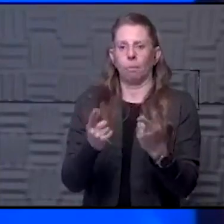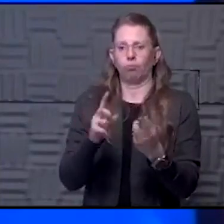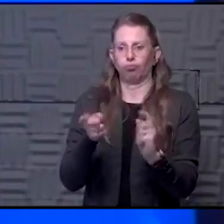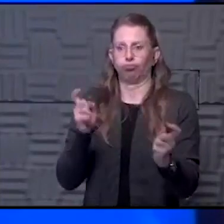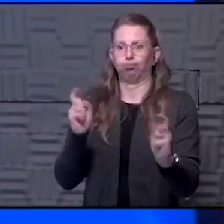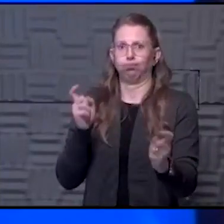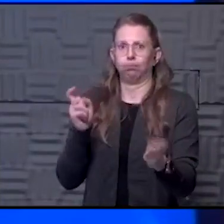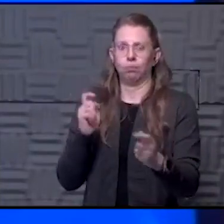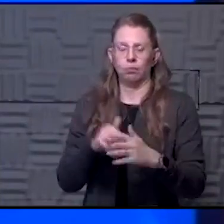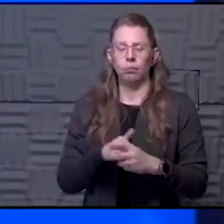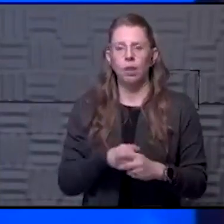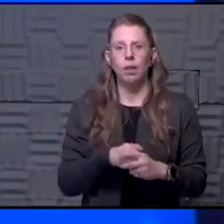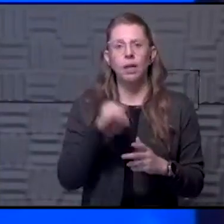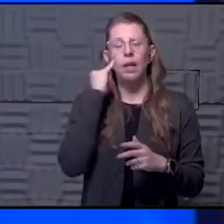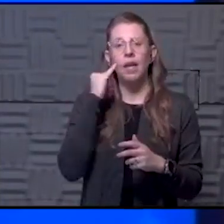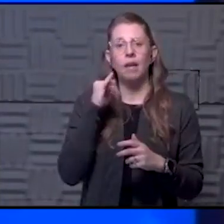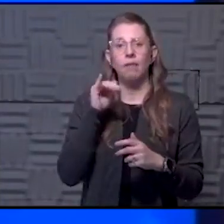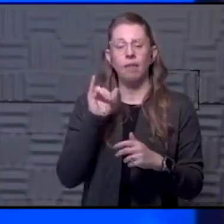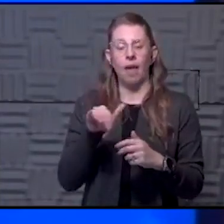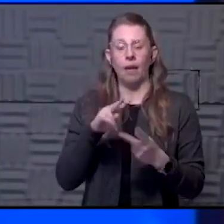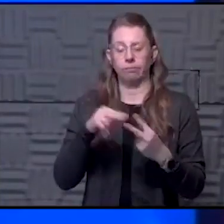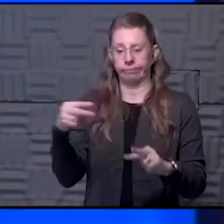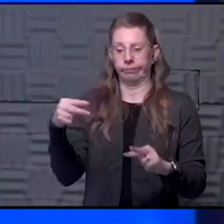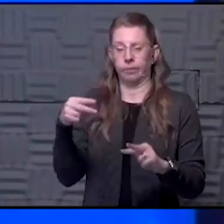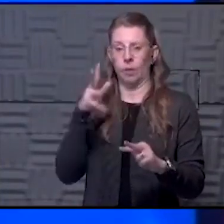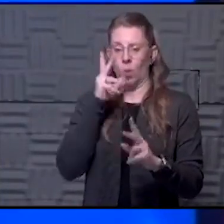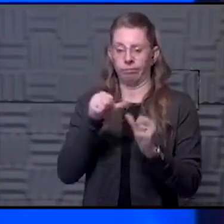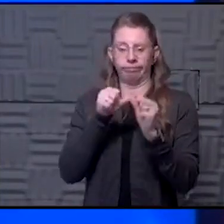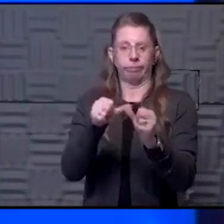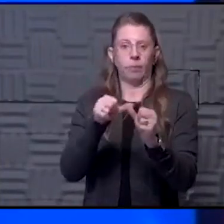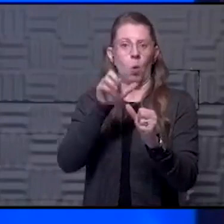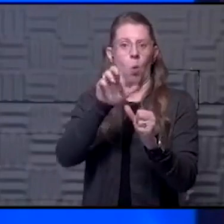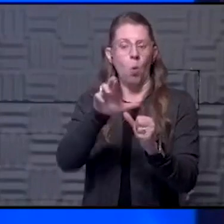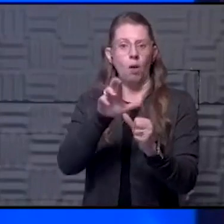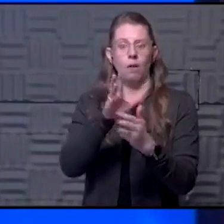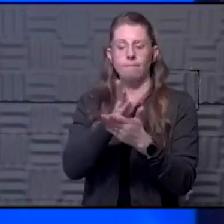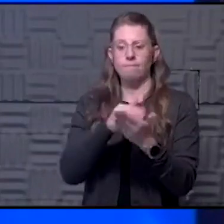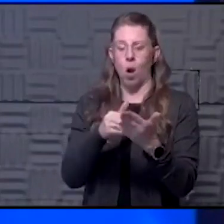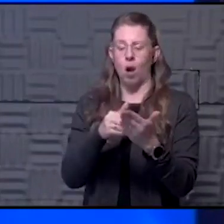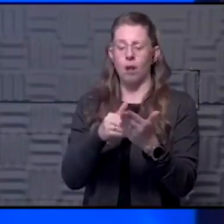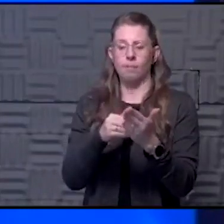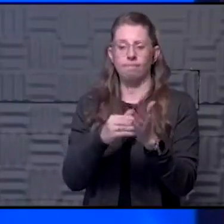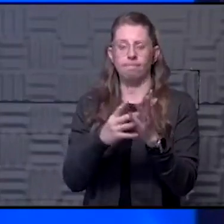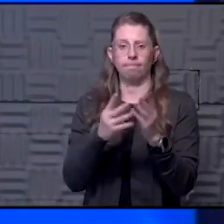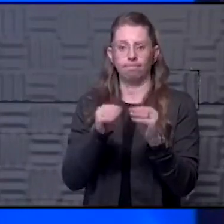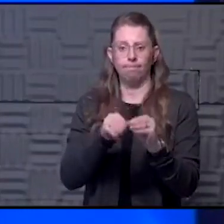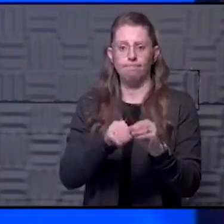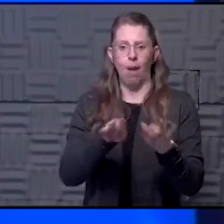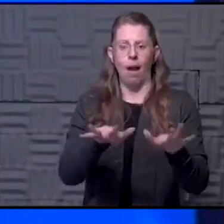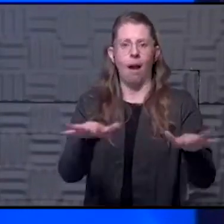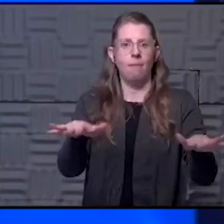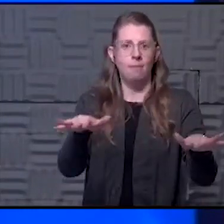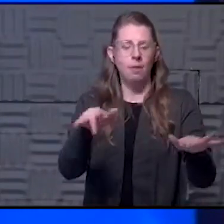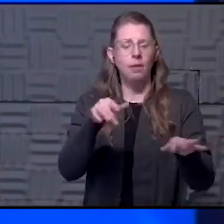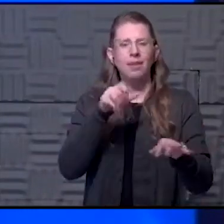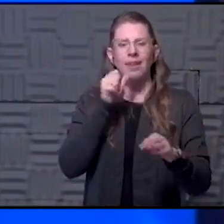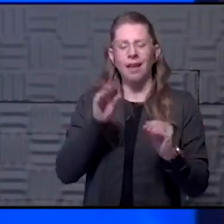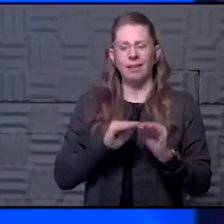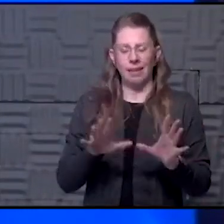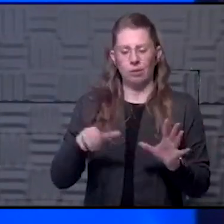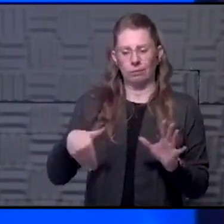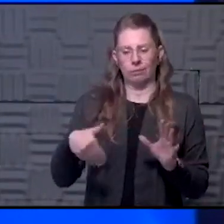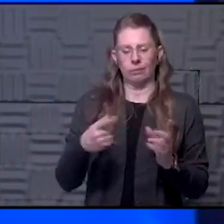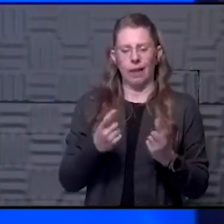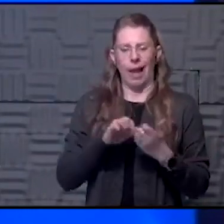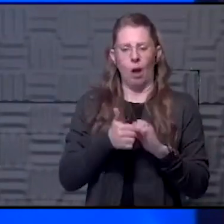particular mutation is going to sustain or not, or it's going to be part of the more rapidly spreading one. It's not clear what it does to spread